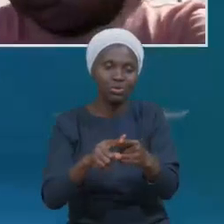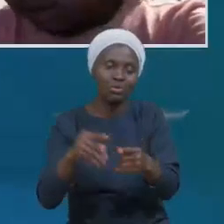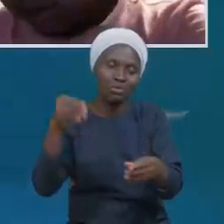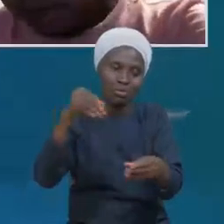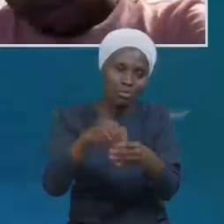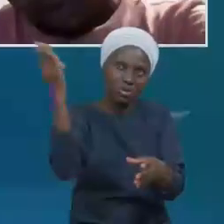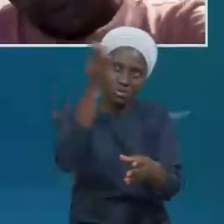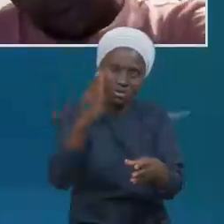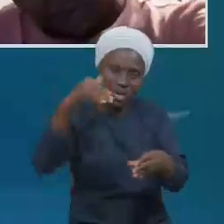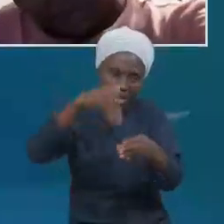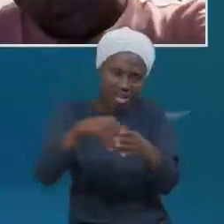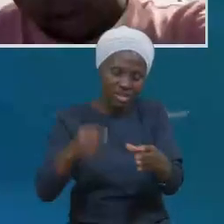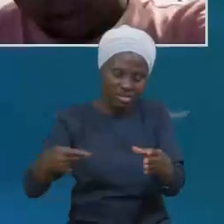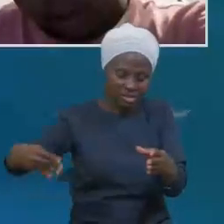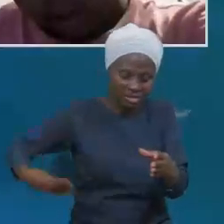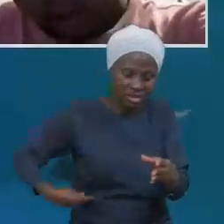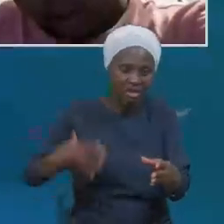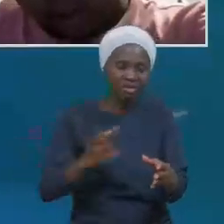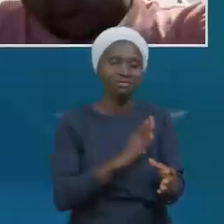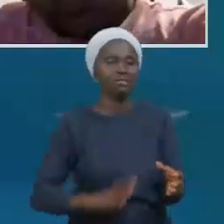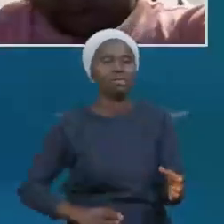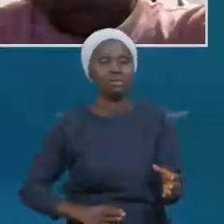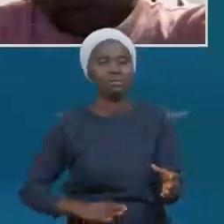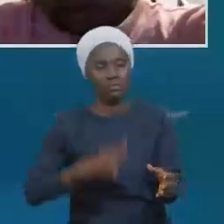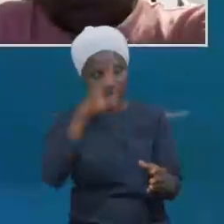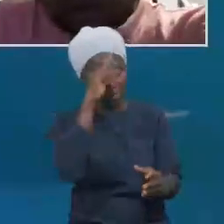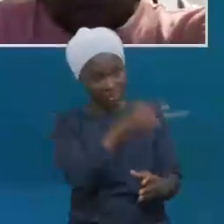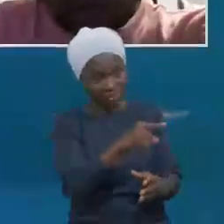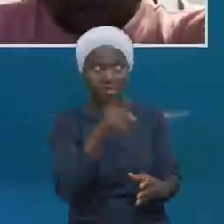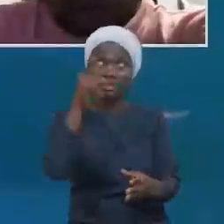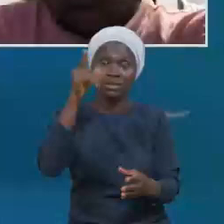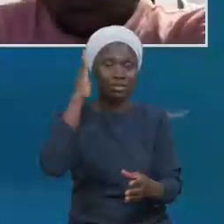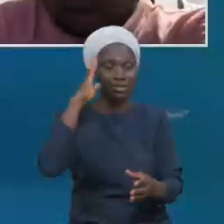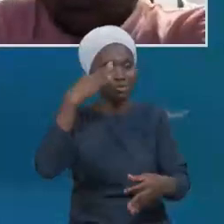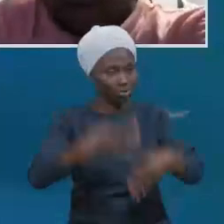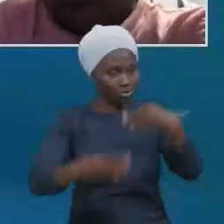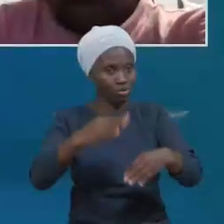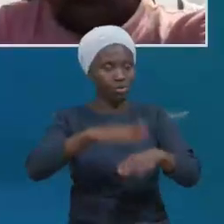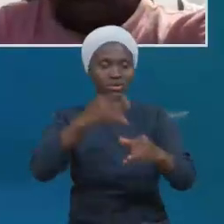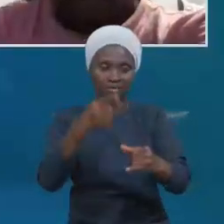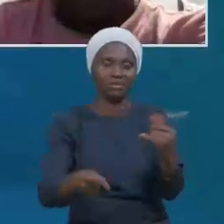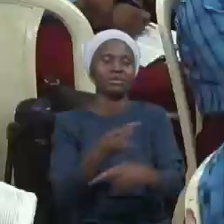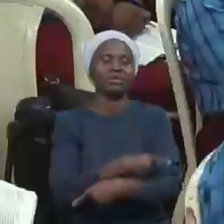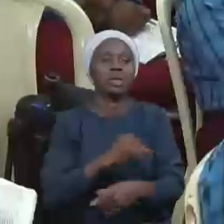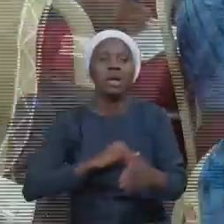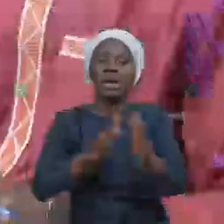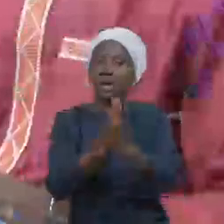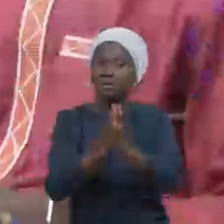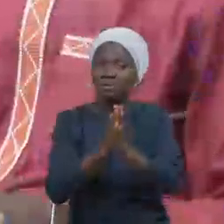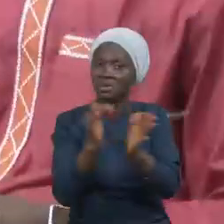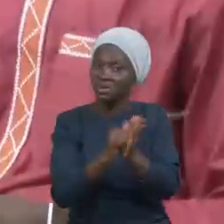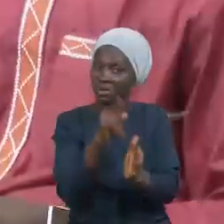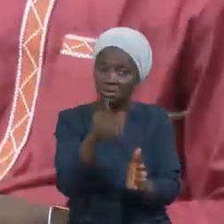He will then judge on the final day. I pray you'll not wait till the day of